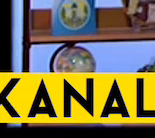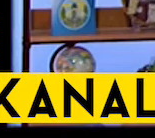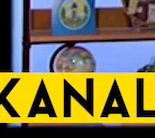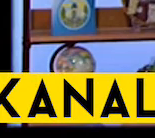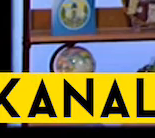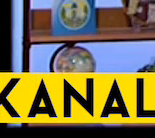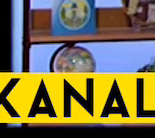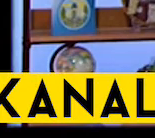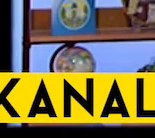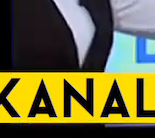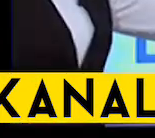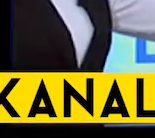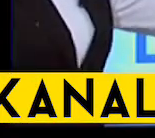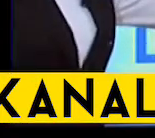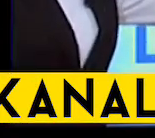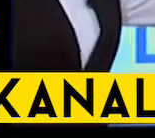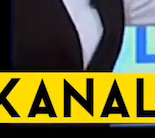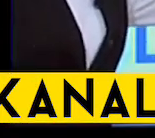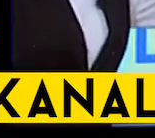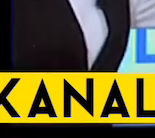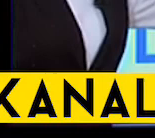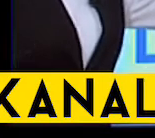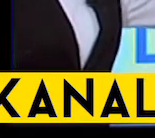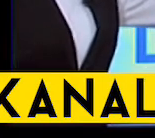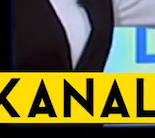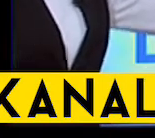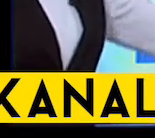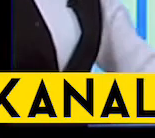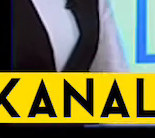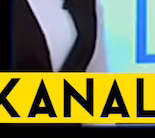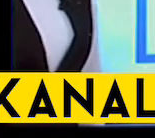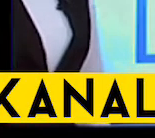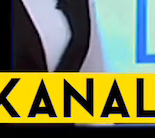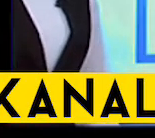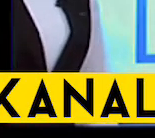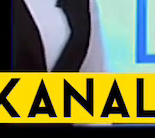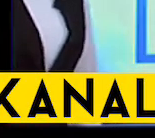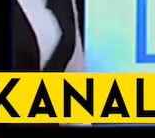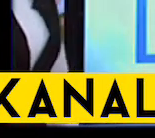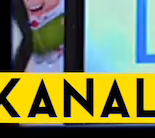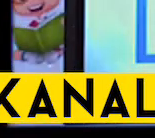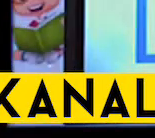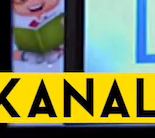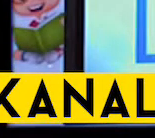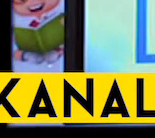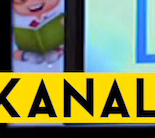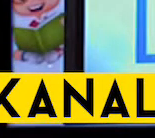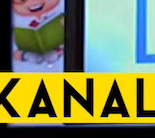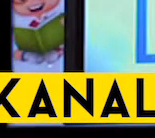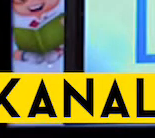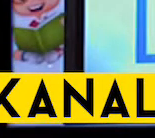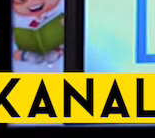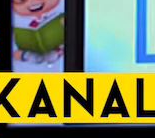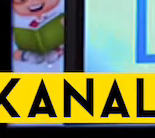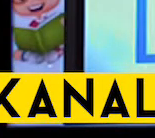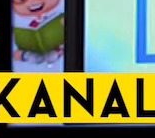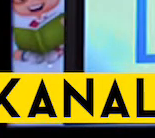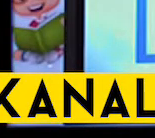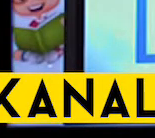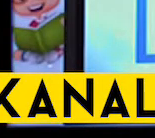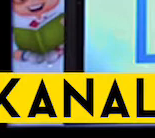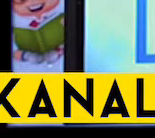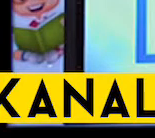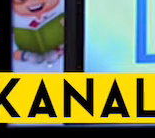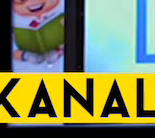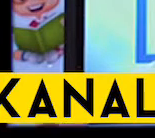course, the adjective plus ly suffix to form adverb. Then here we have some